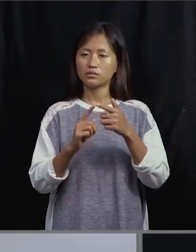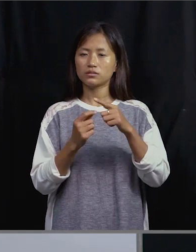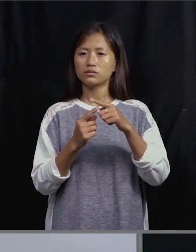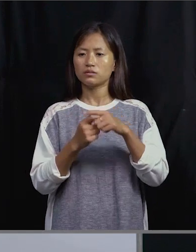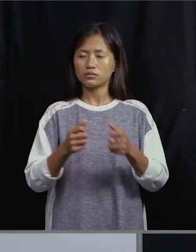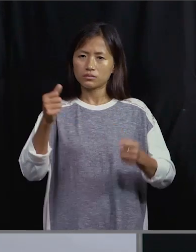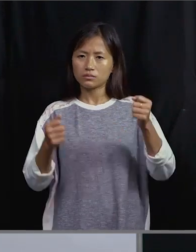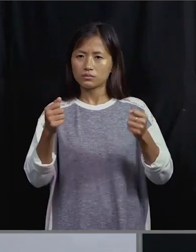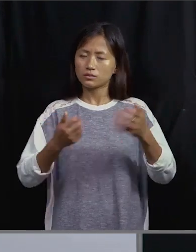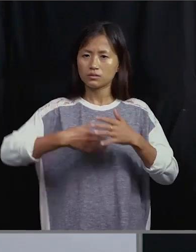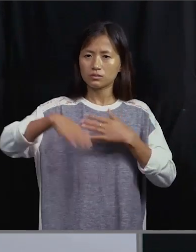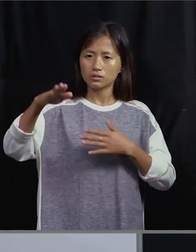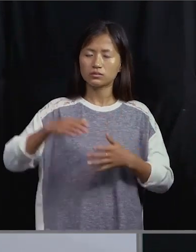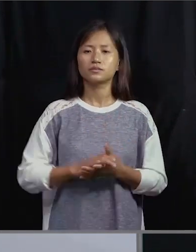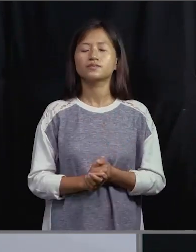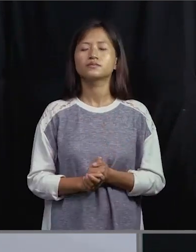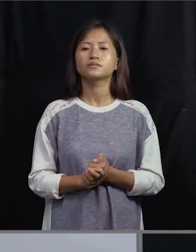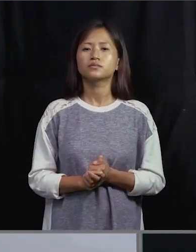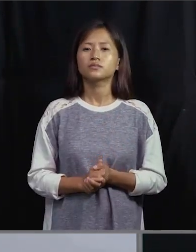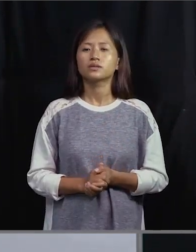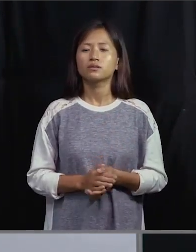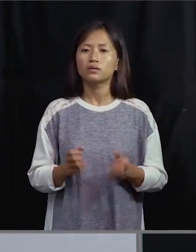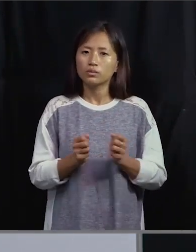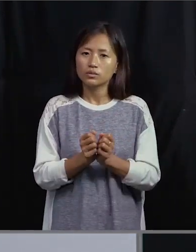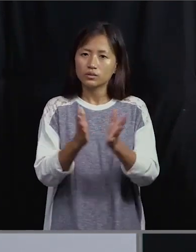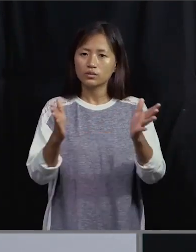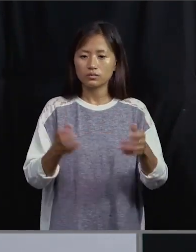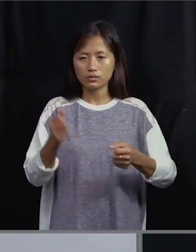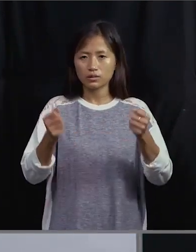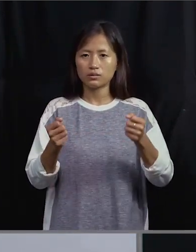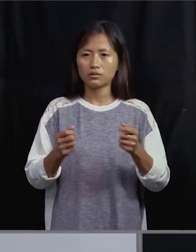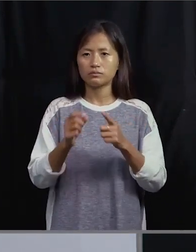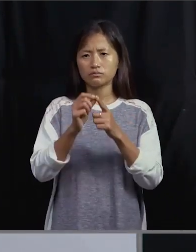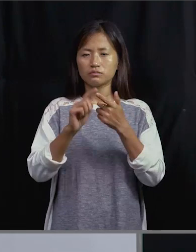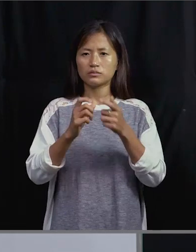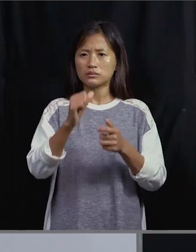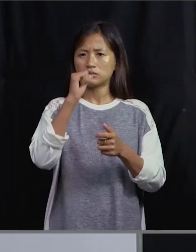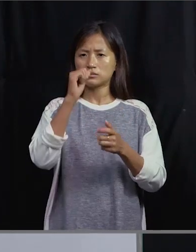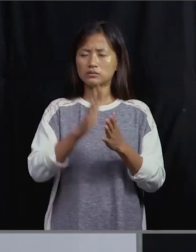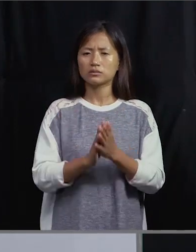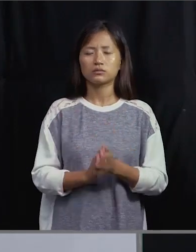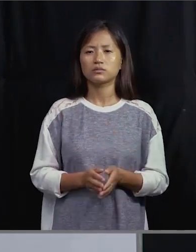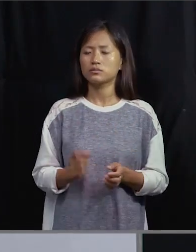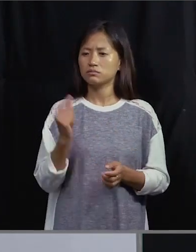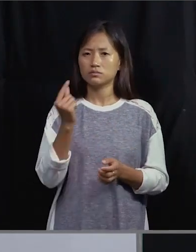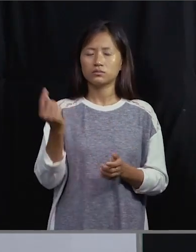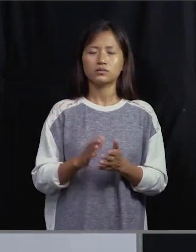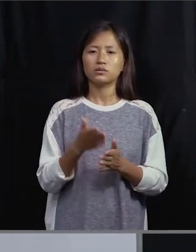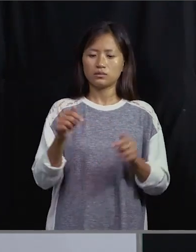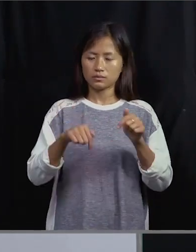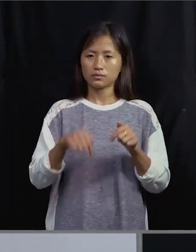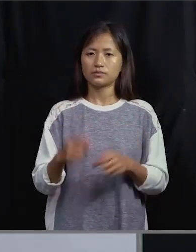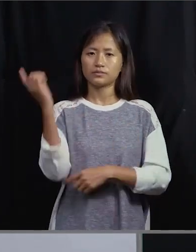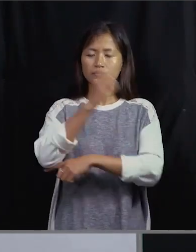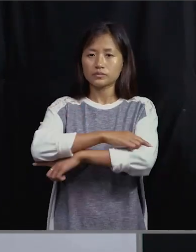becomes harder for the car to run or not. Without car, petrol is also not as useful as it is today. So